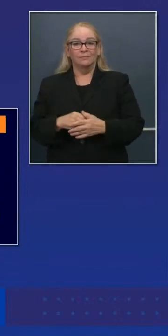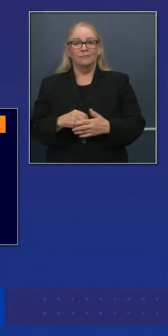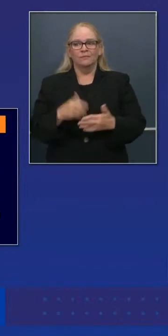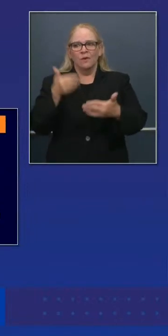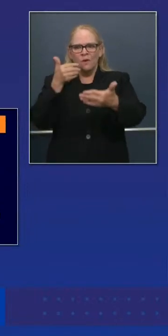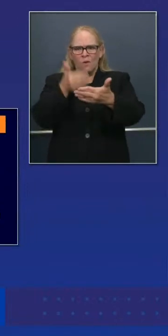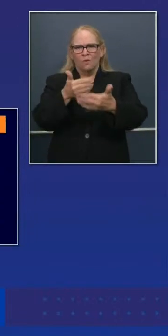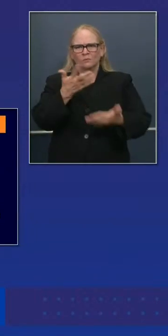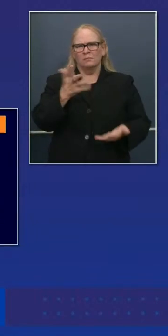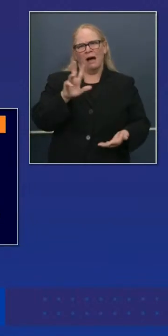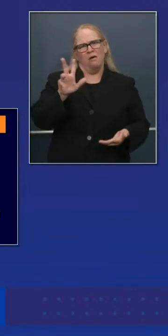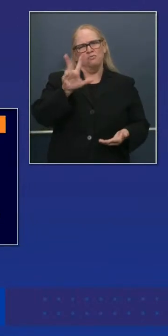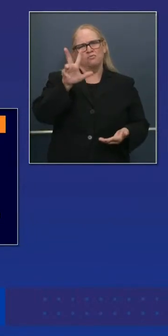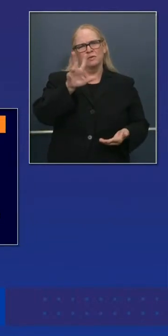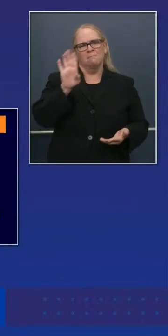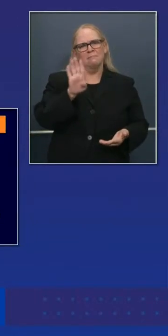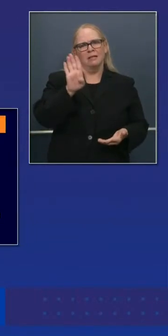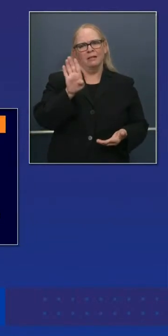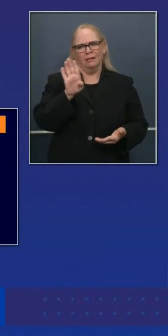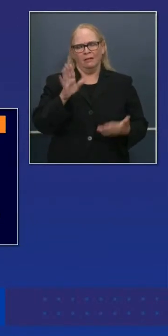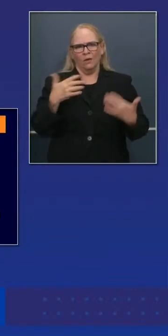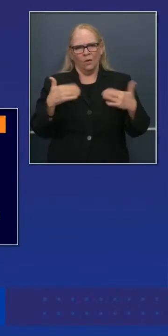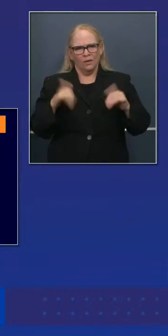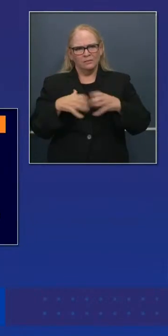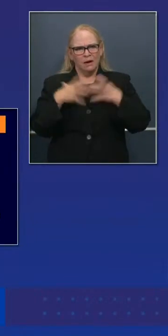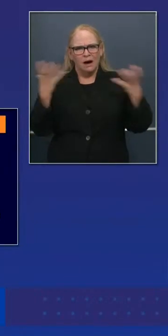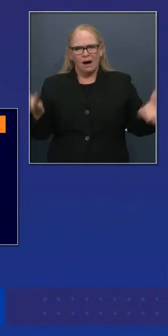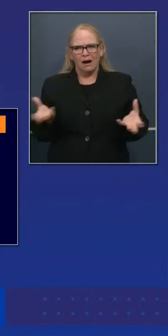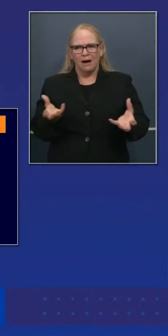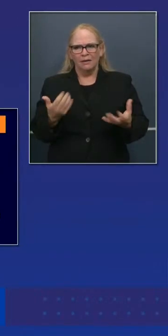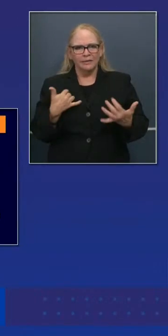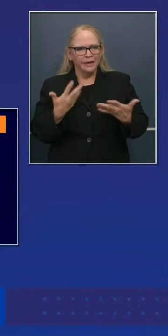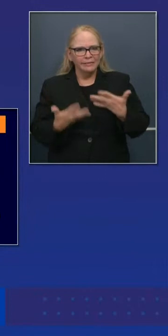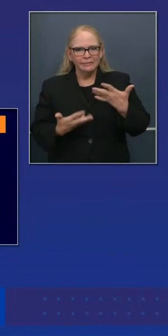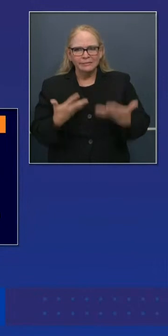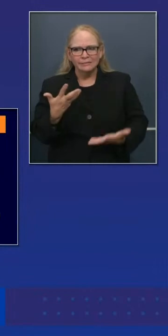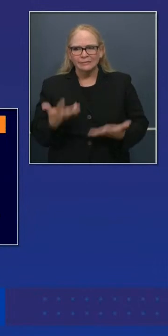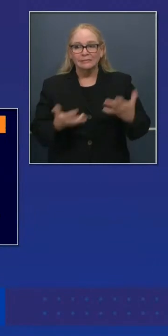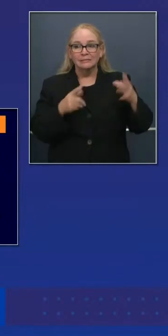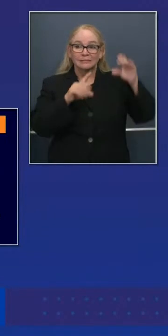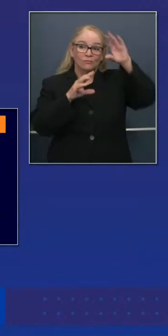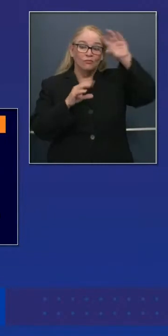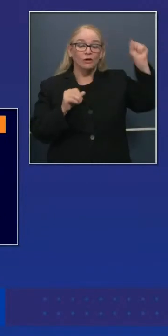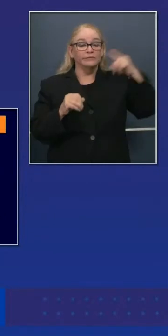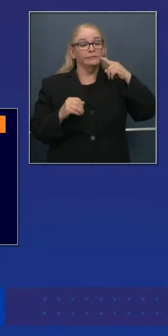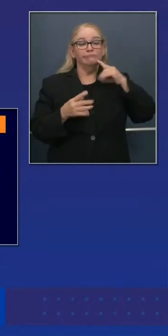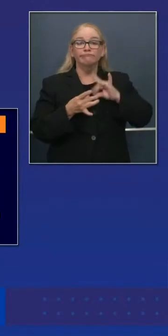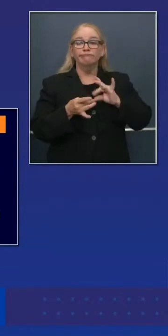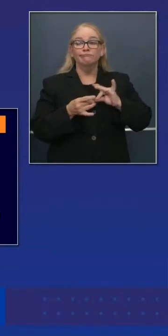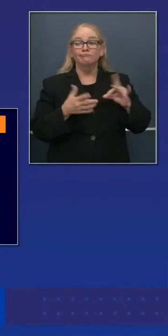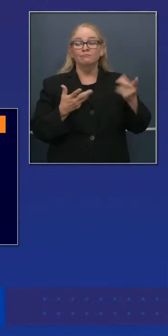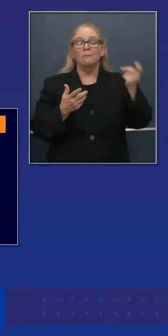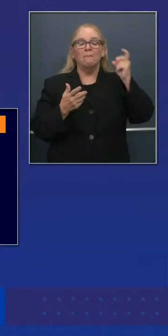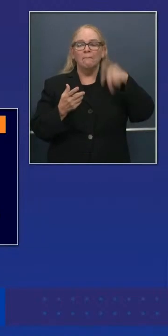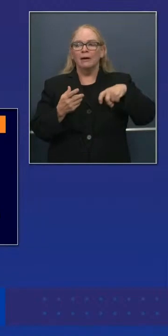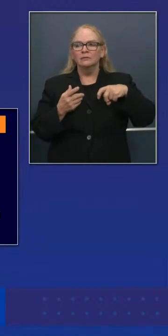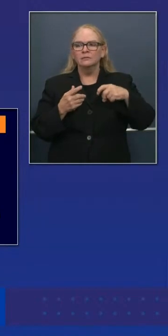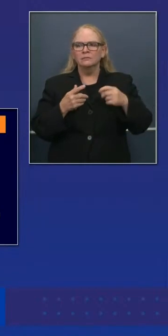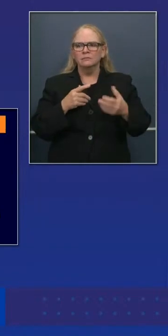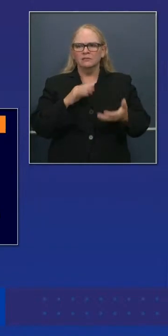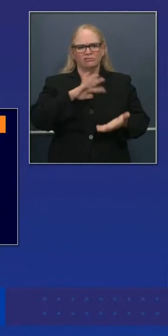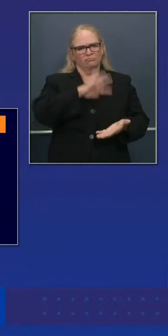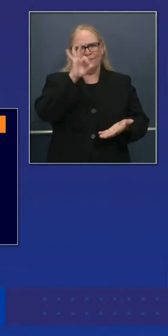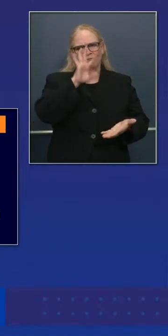if, the identified $70 billion fund the president is looking to draw down from, would create a burden the